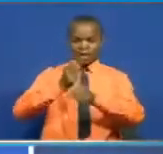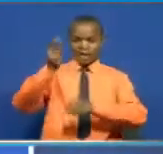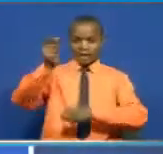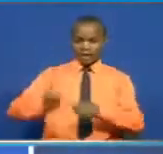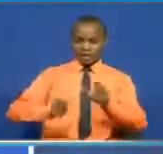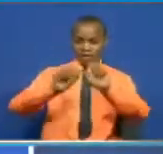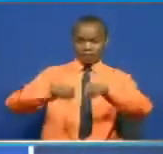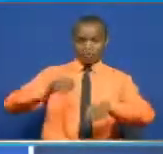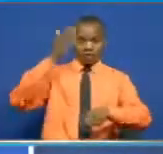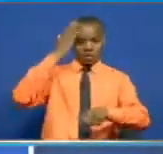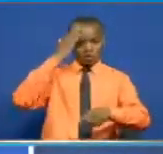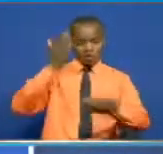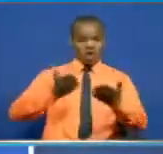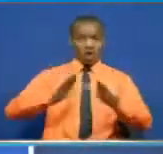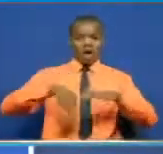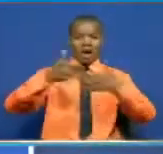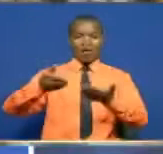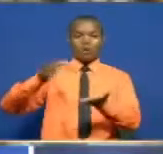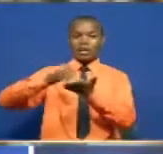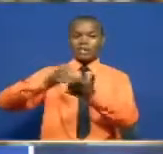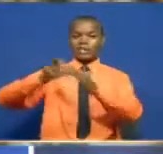sentence depending on each case.